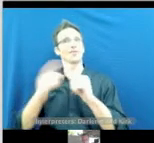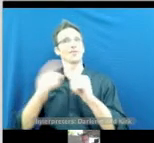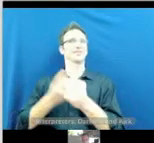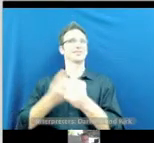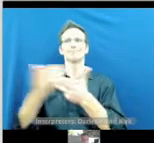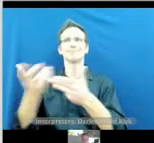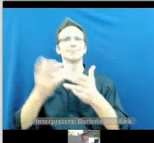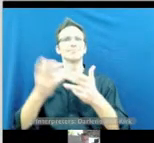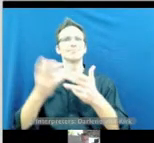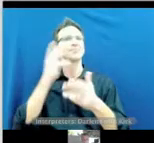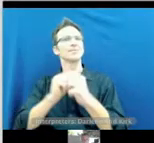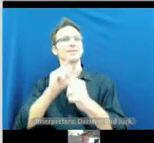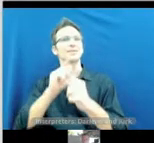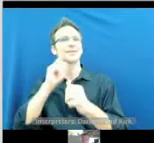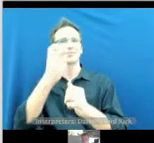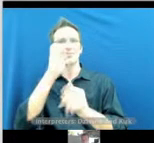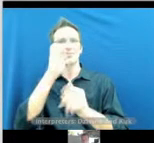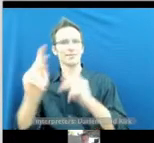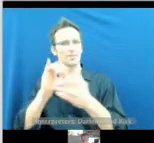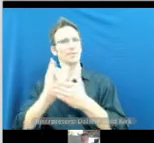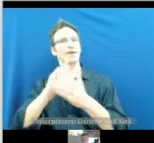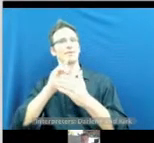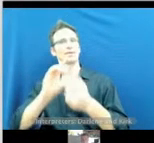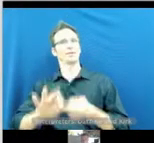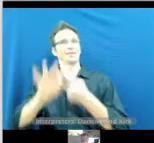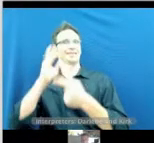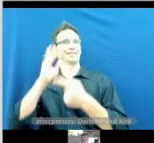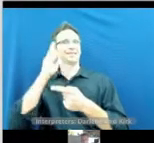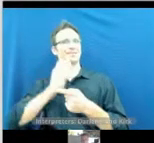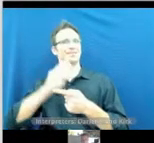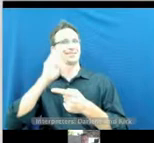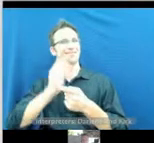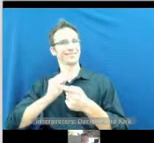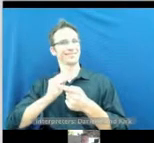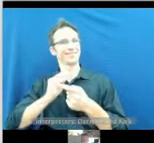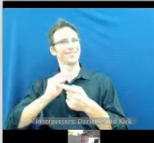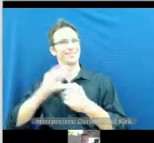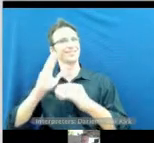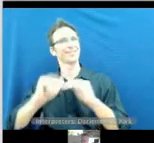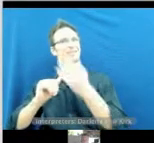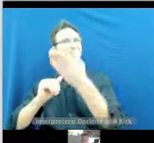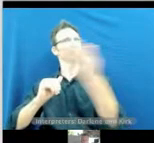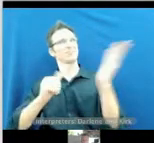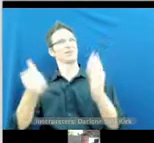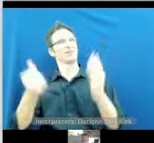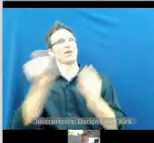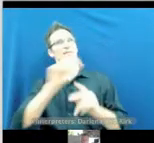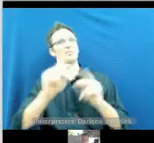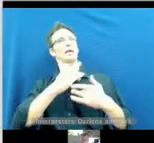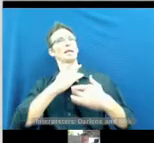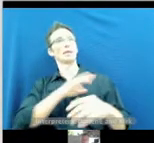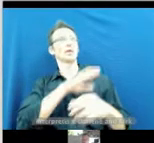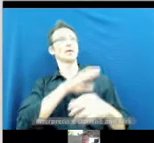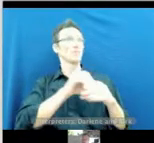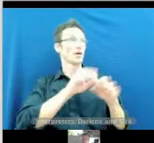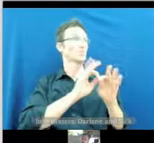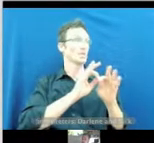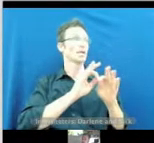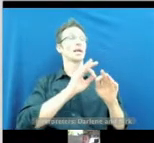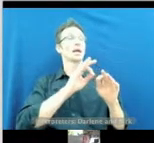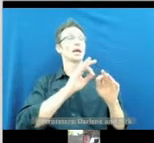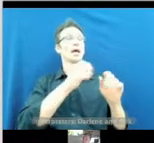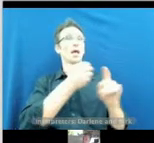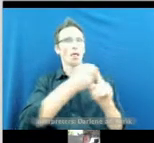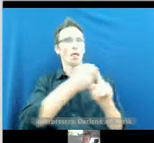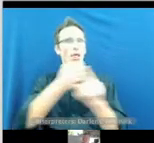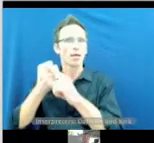very unique perspective as it relates to the general field of interpreting. For me, it was more of, oh, you can't